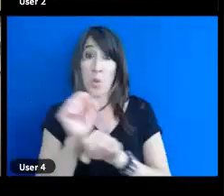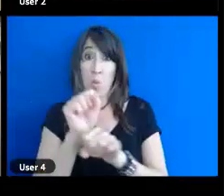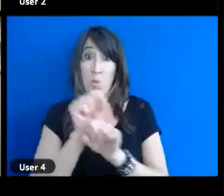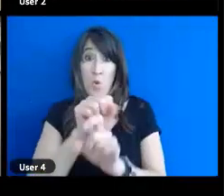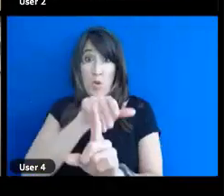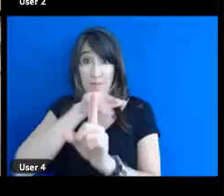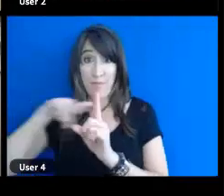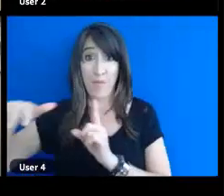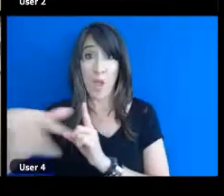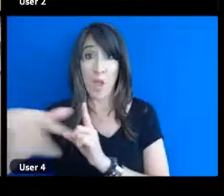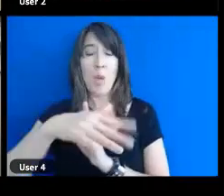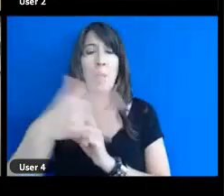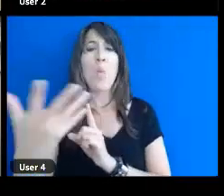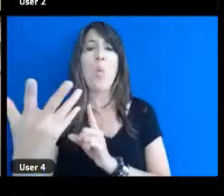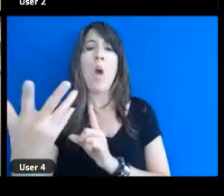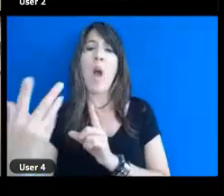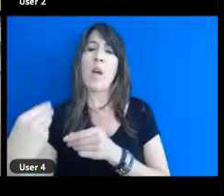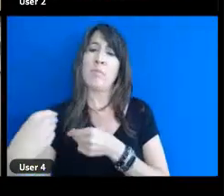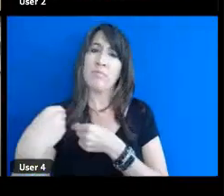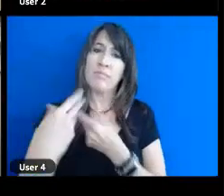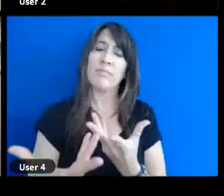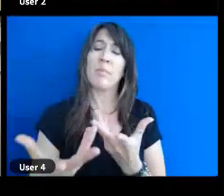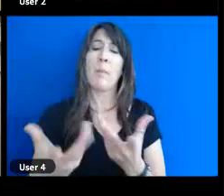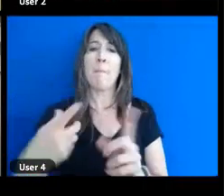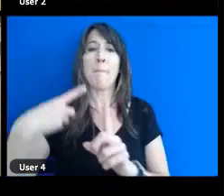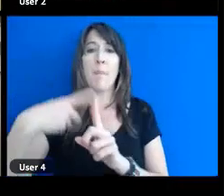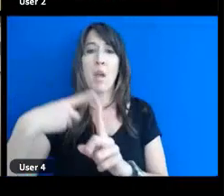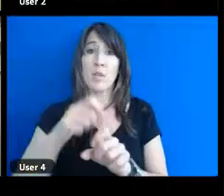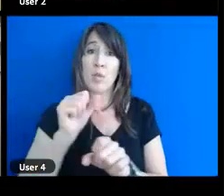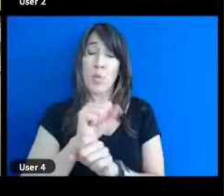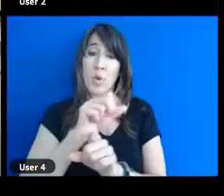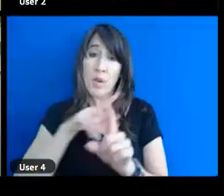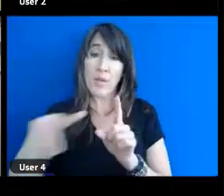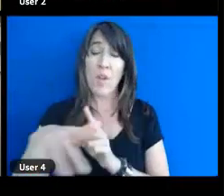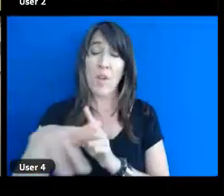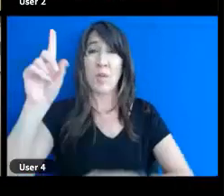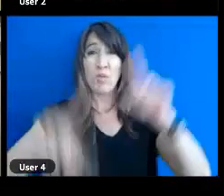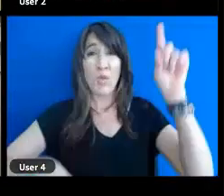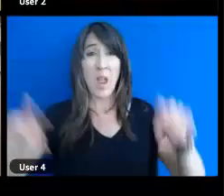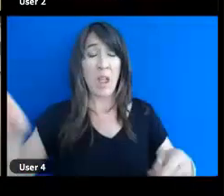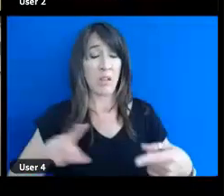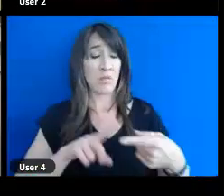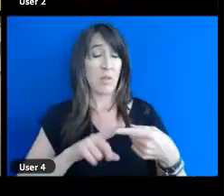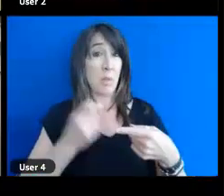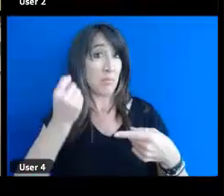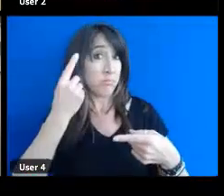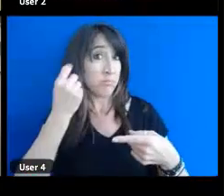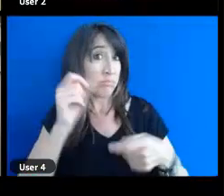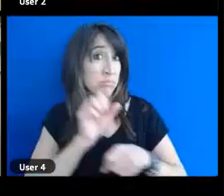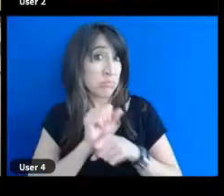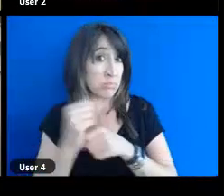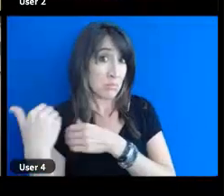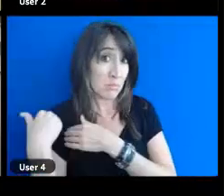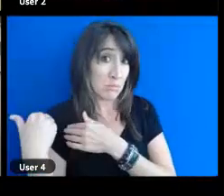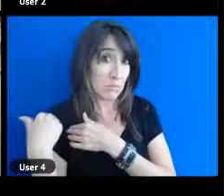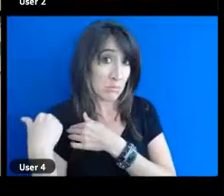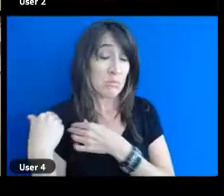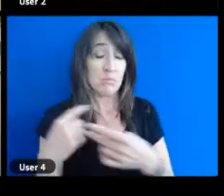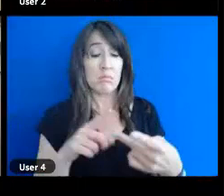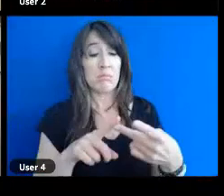So the second one here is work environment. Factors that really contribute to a positive work environment range really